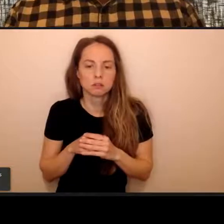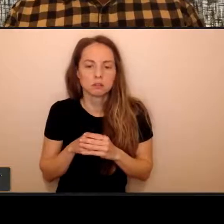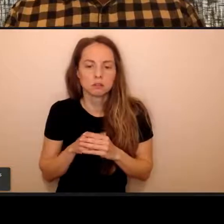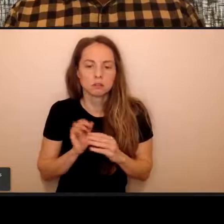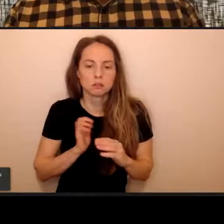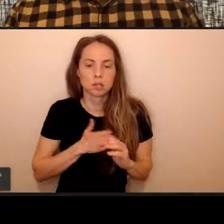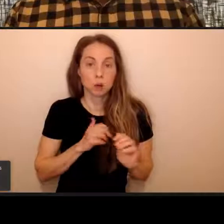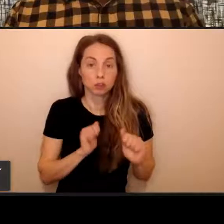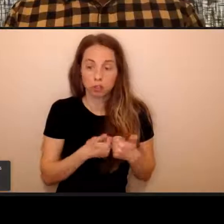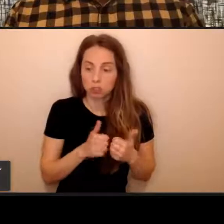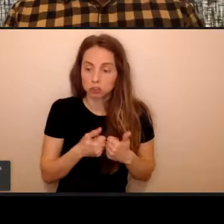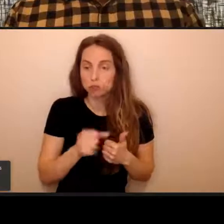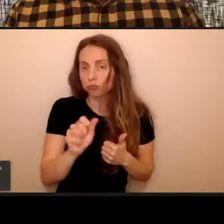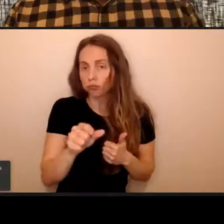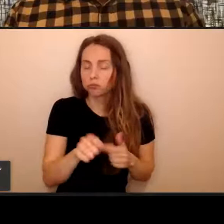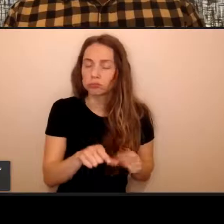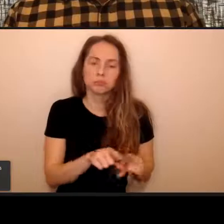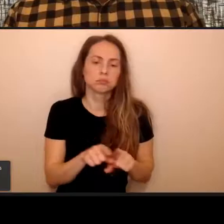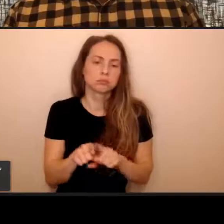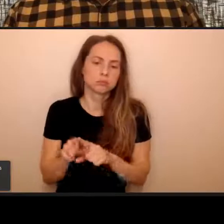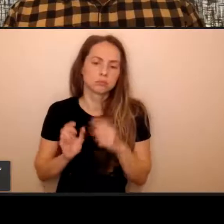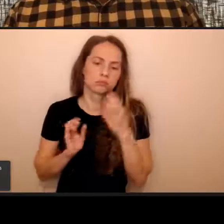challenges, but also our